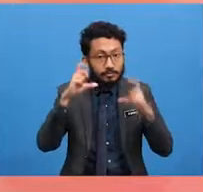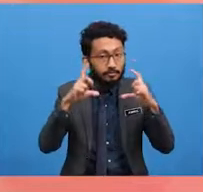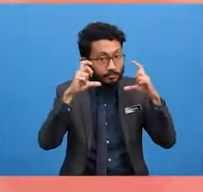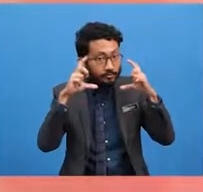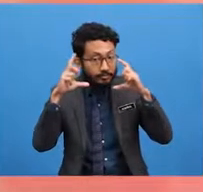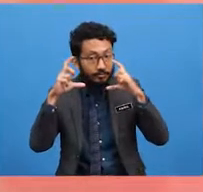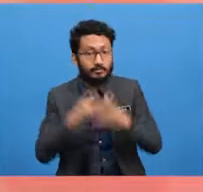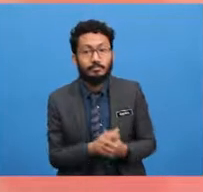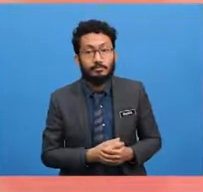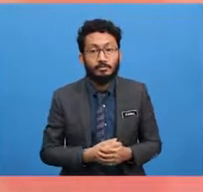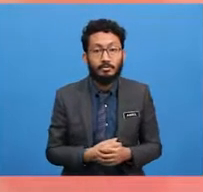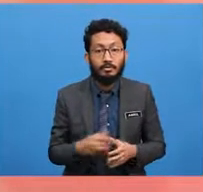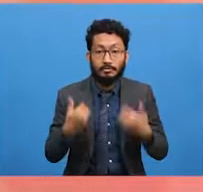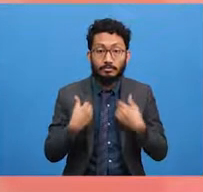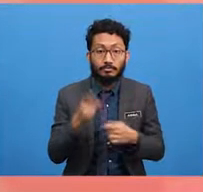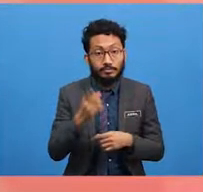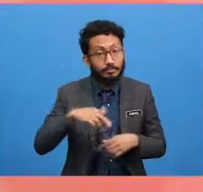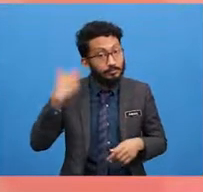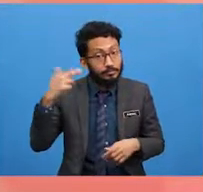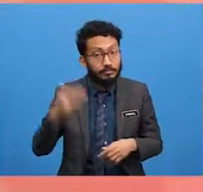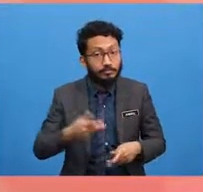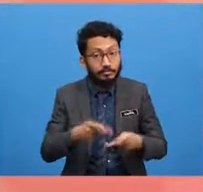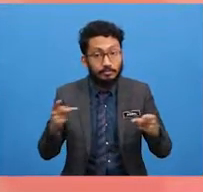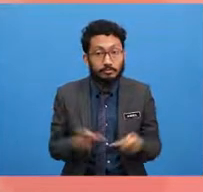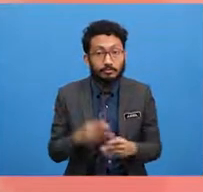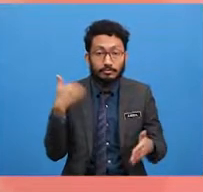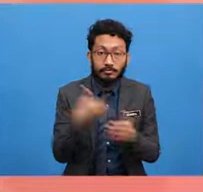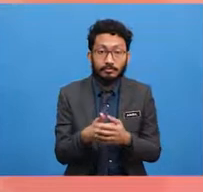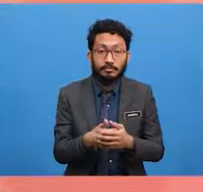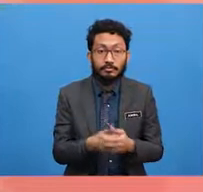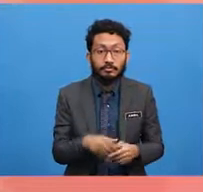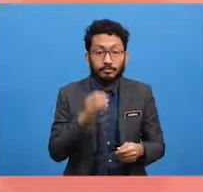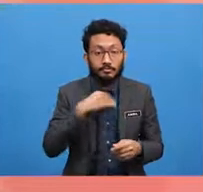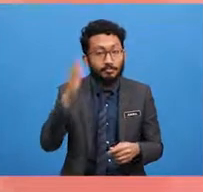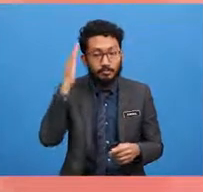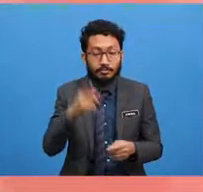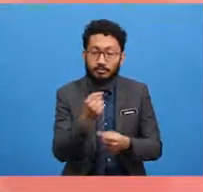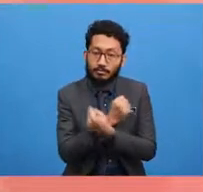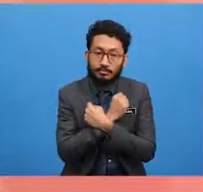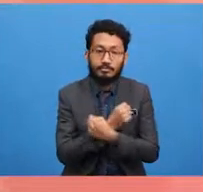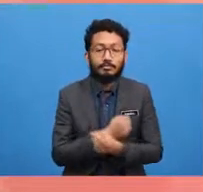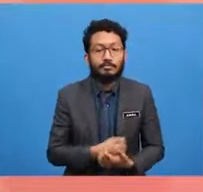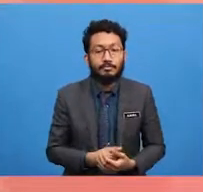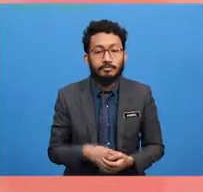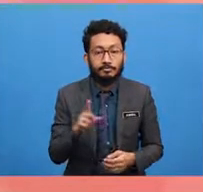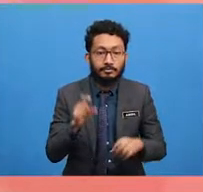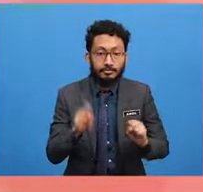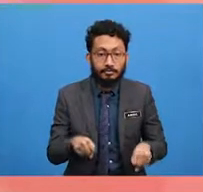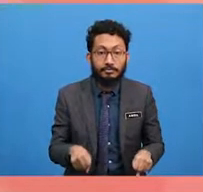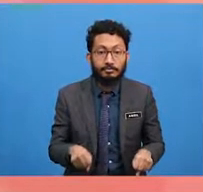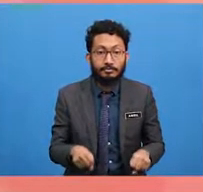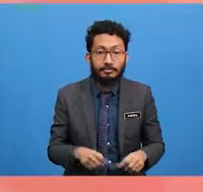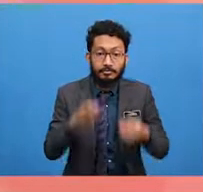is an archaeological site nearby that I know you will love. You will be able to get